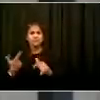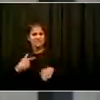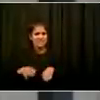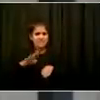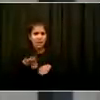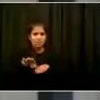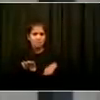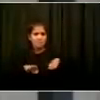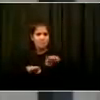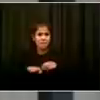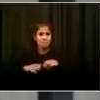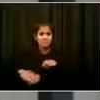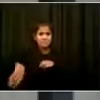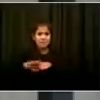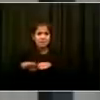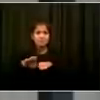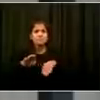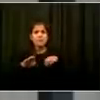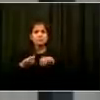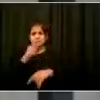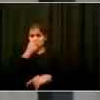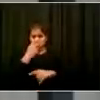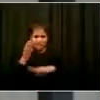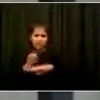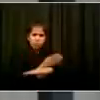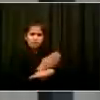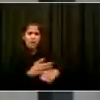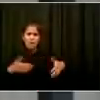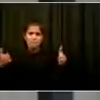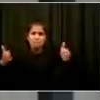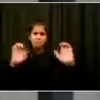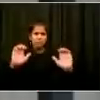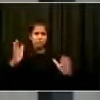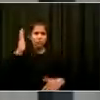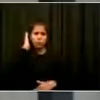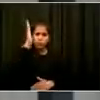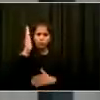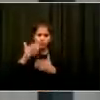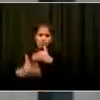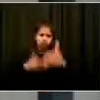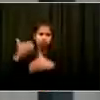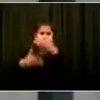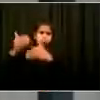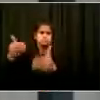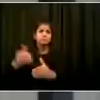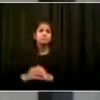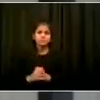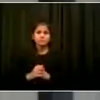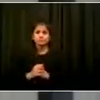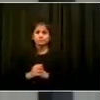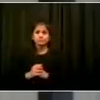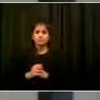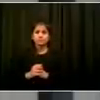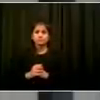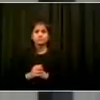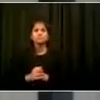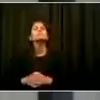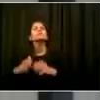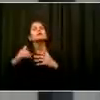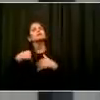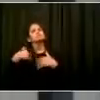disparity, every step towards supporting Black business growth is a step in the right direction. So, Mr. Mayor,